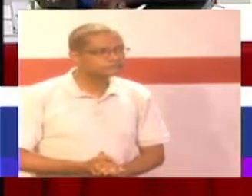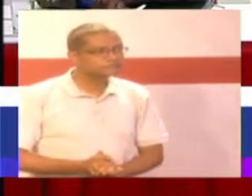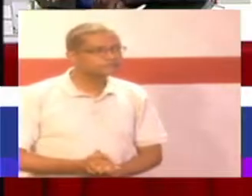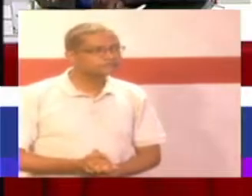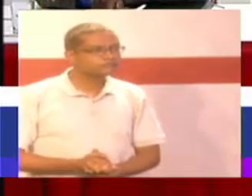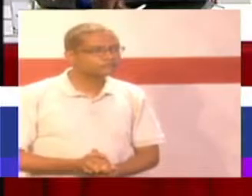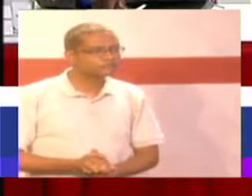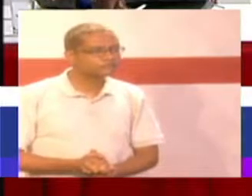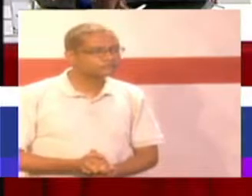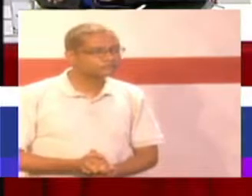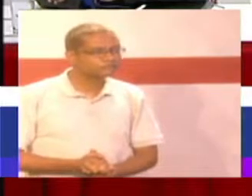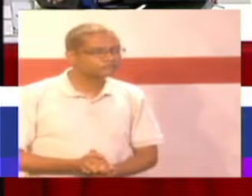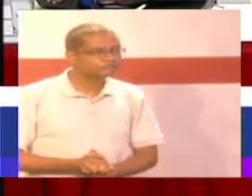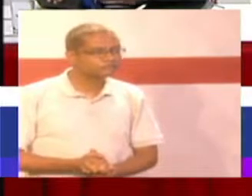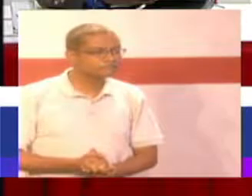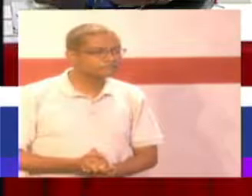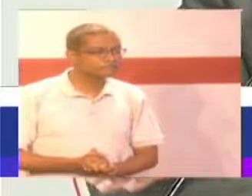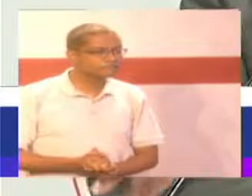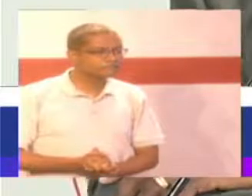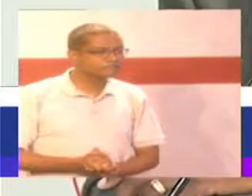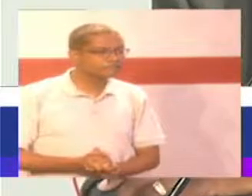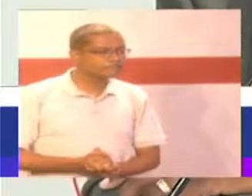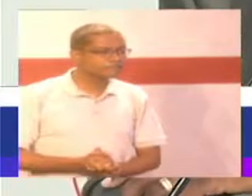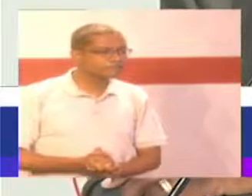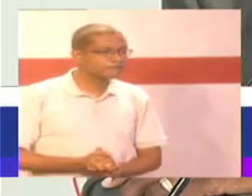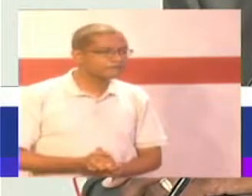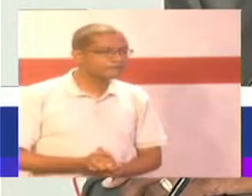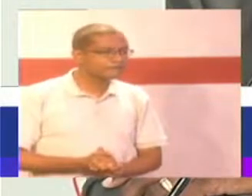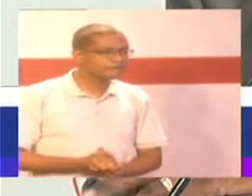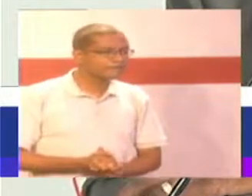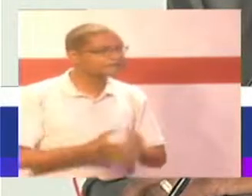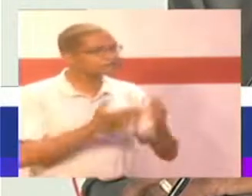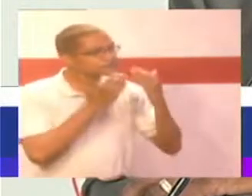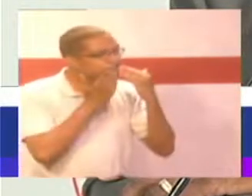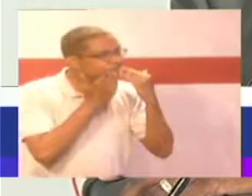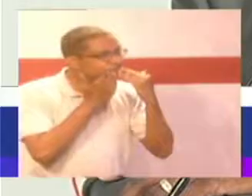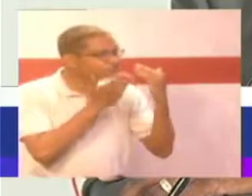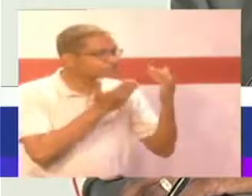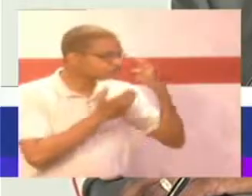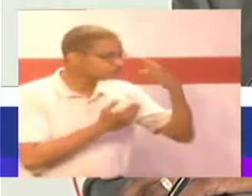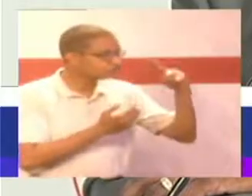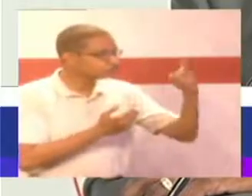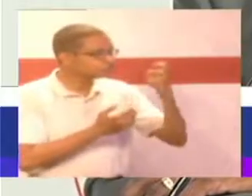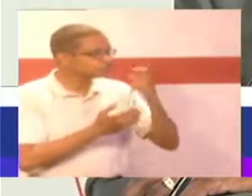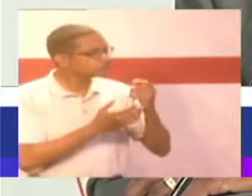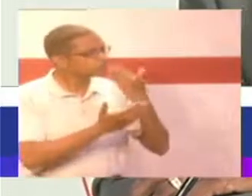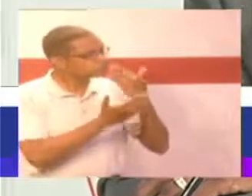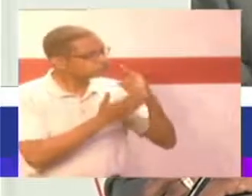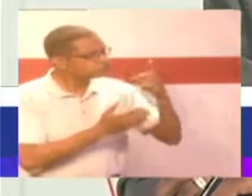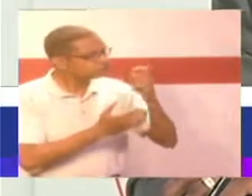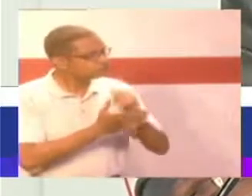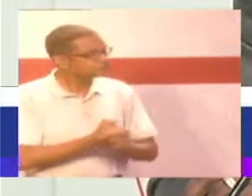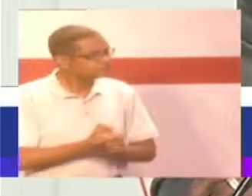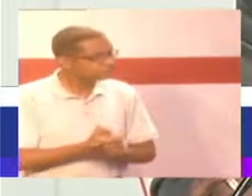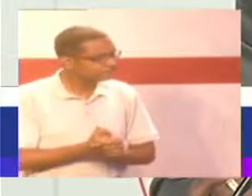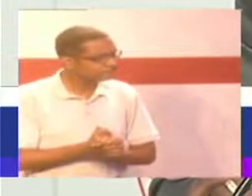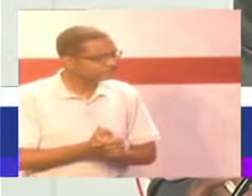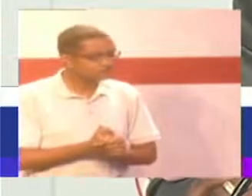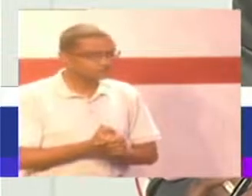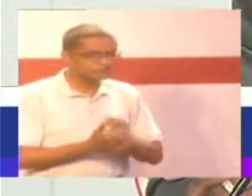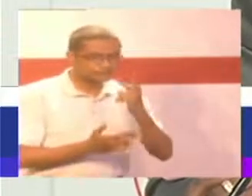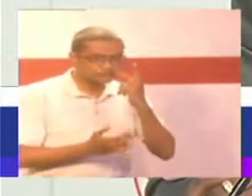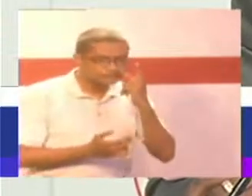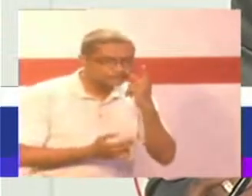Is this mic working? Yes, it is. Right, it is now. Thank you. Yes, thank you for the question, Mr. Khan. Now, it's a very good question. Again, we are seeing